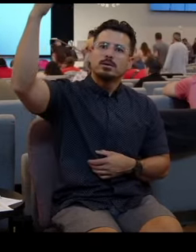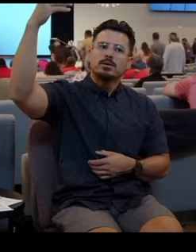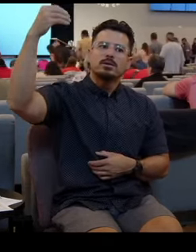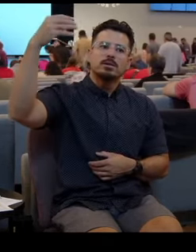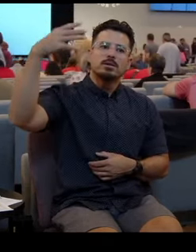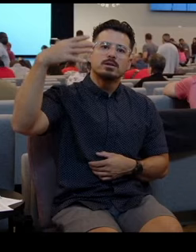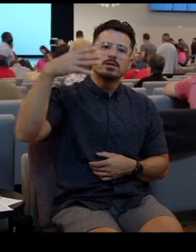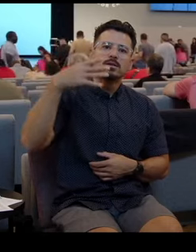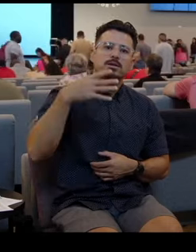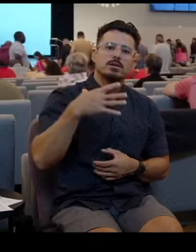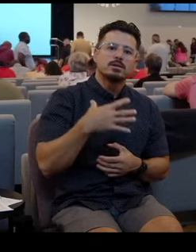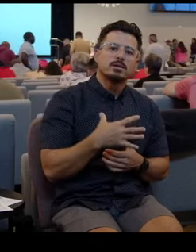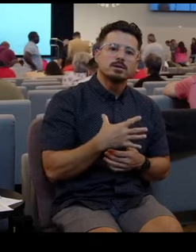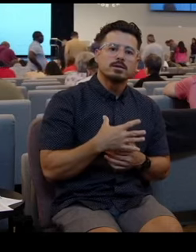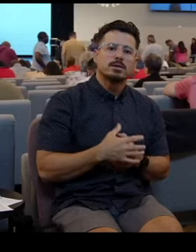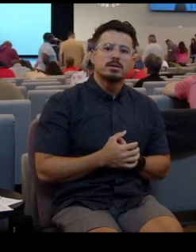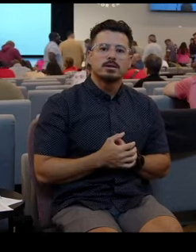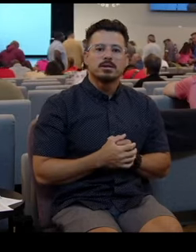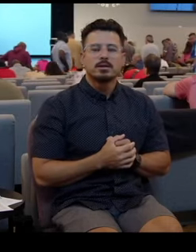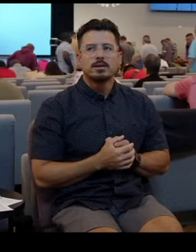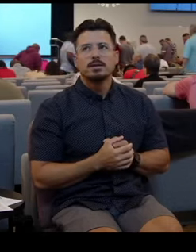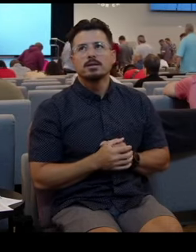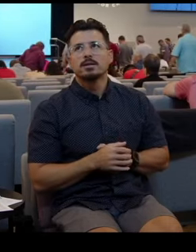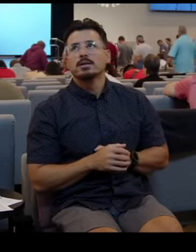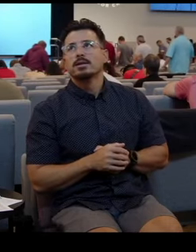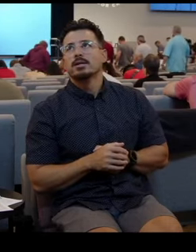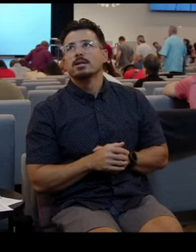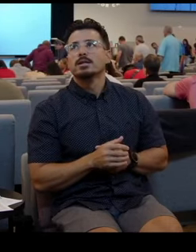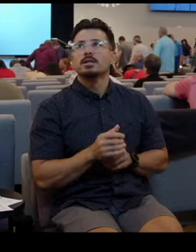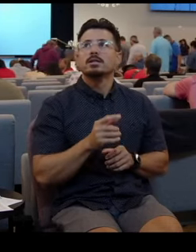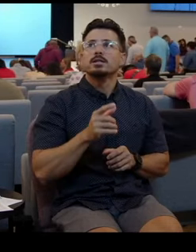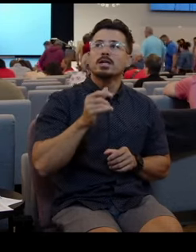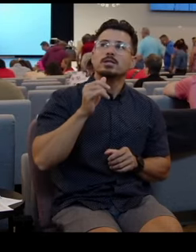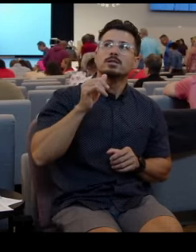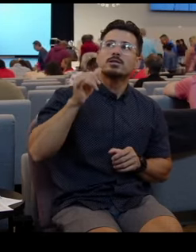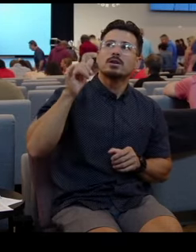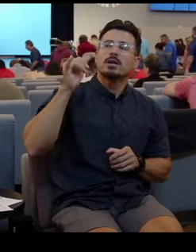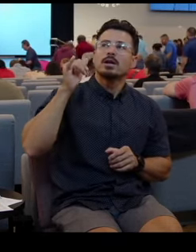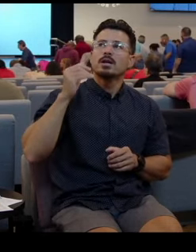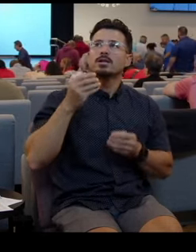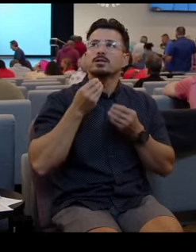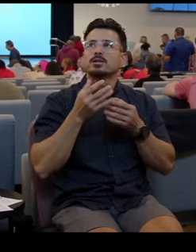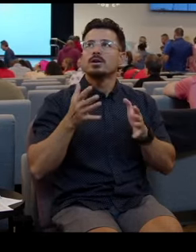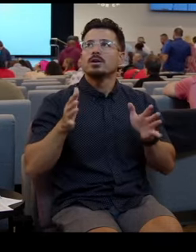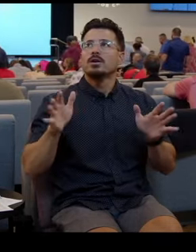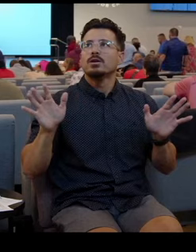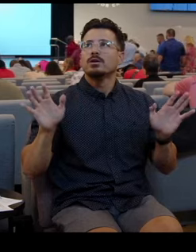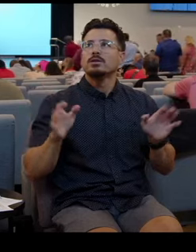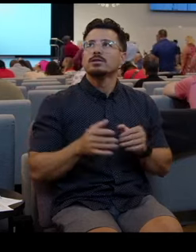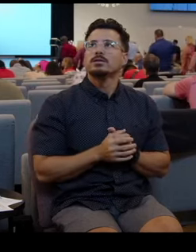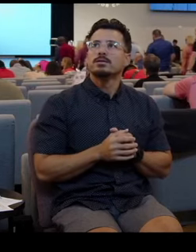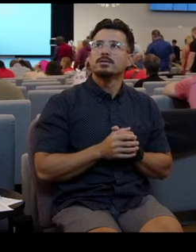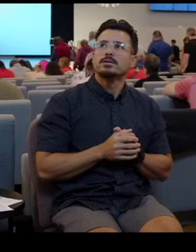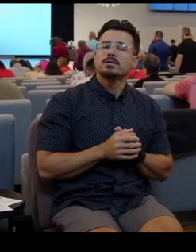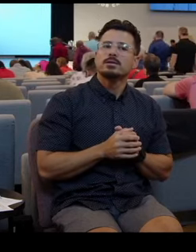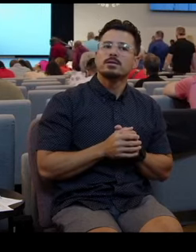Breathe on me. Because yesterday's gone.